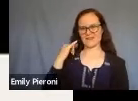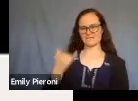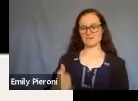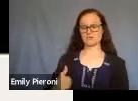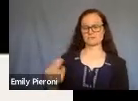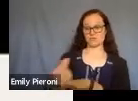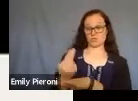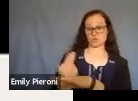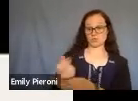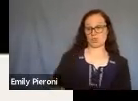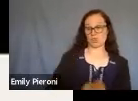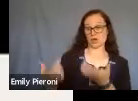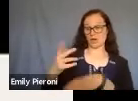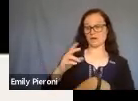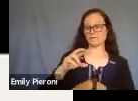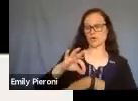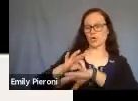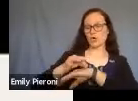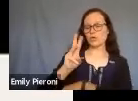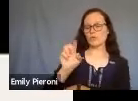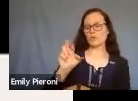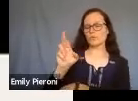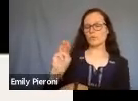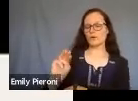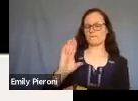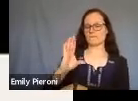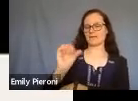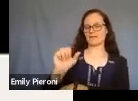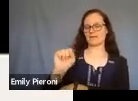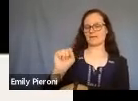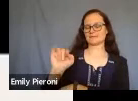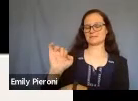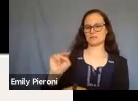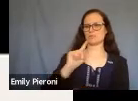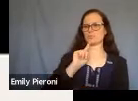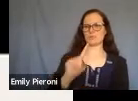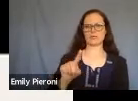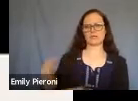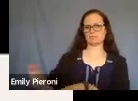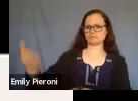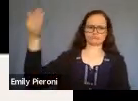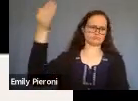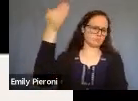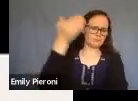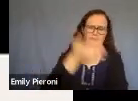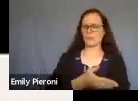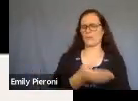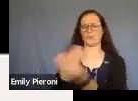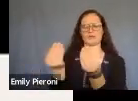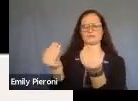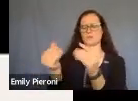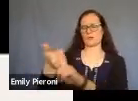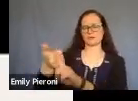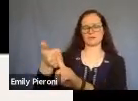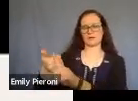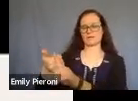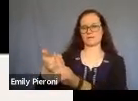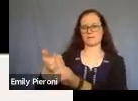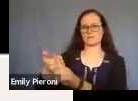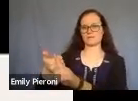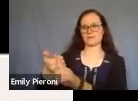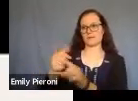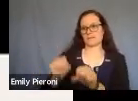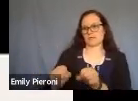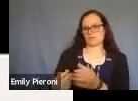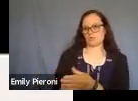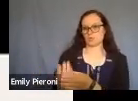earthworm castings, and it really improved the whole land and how they were able to grow things.